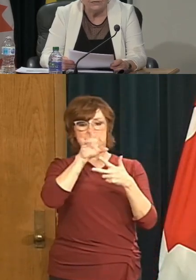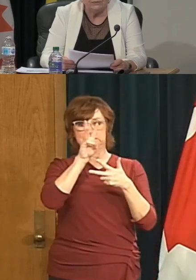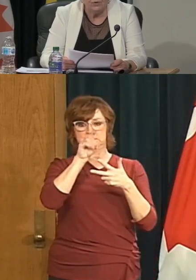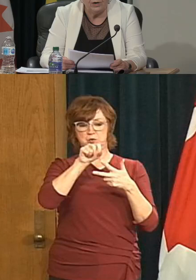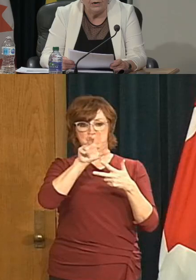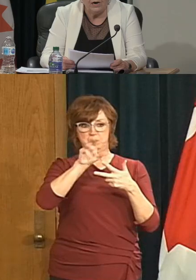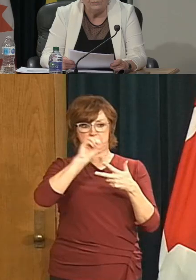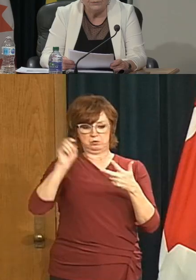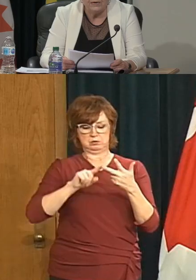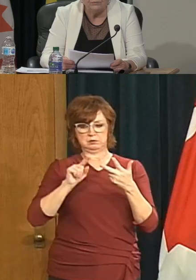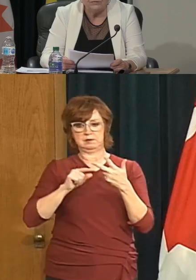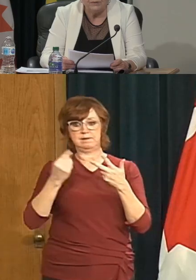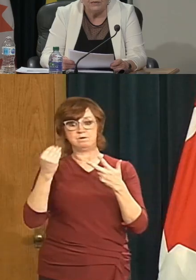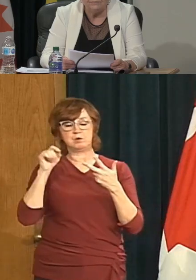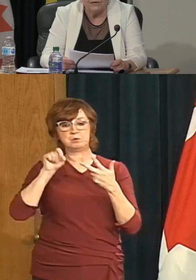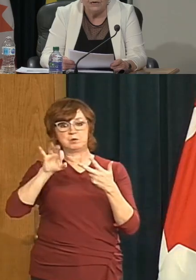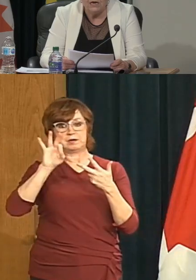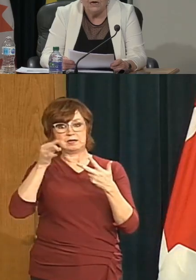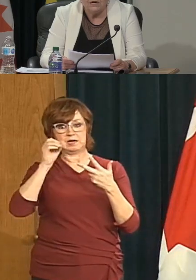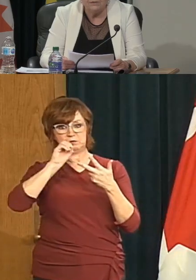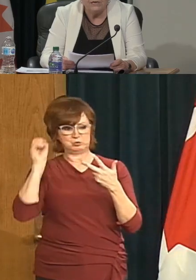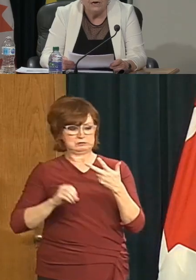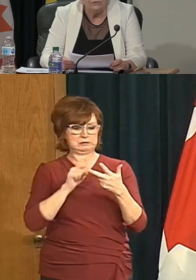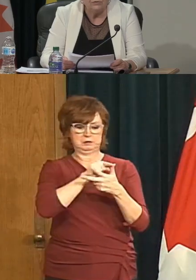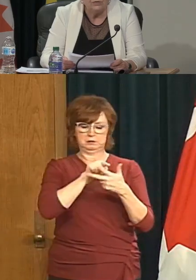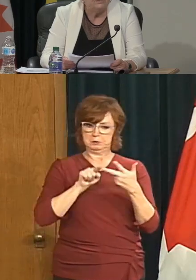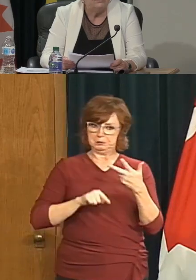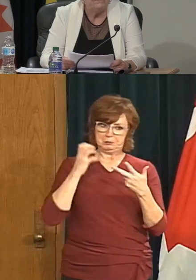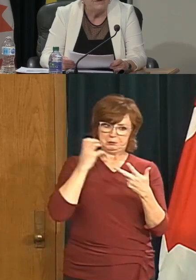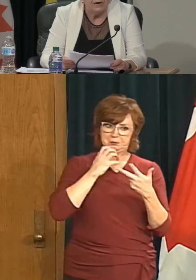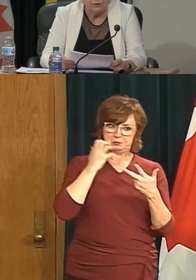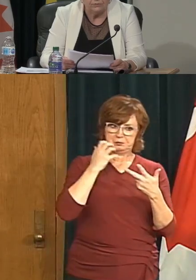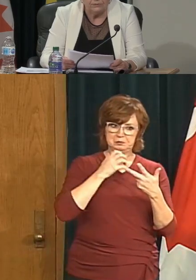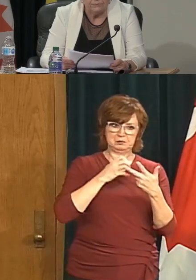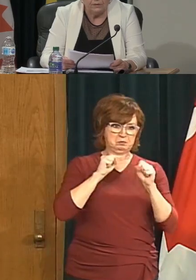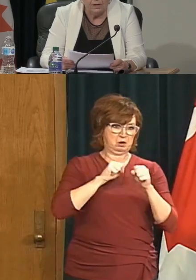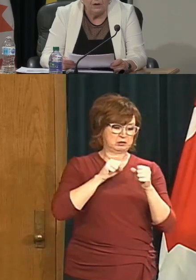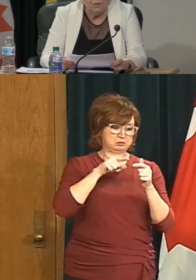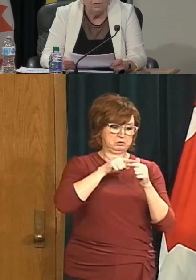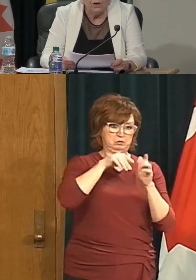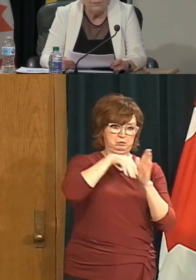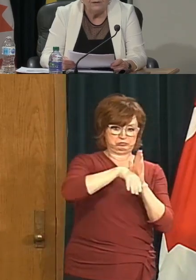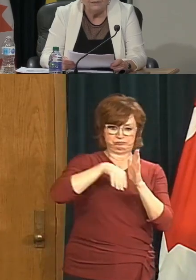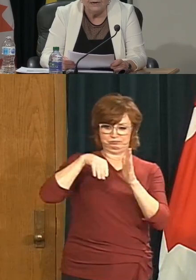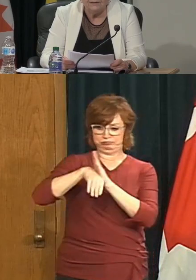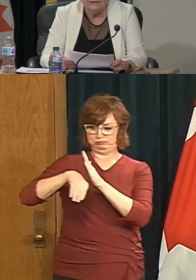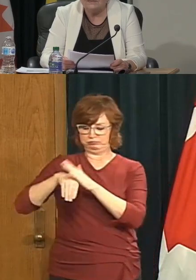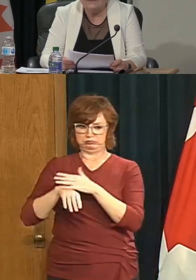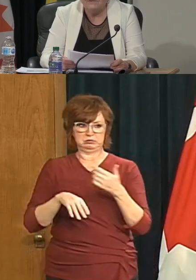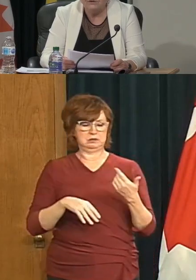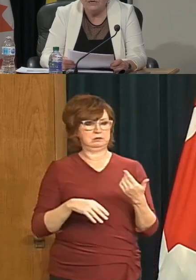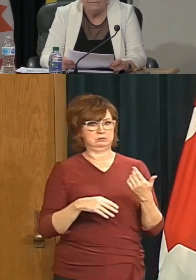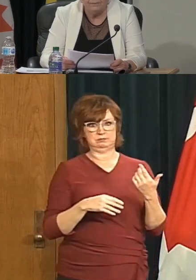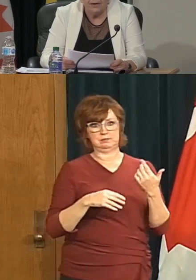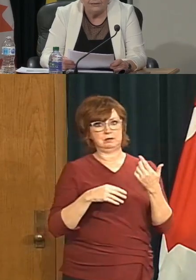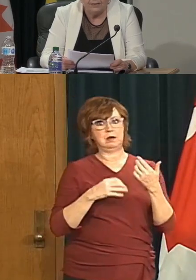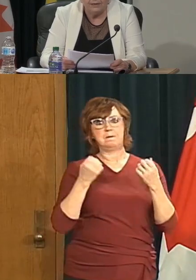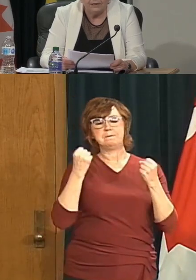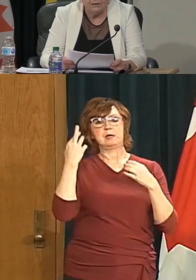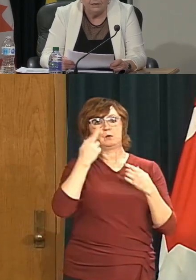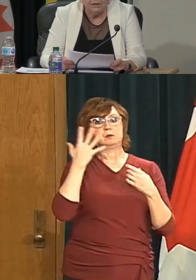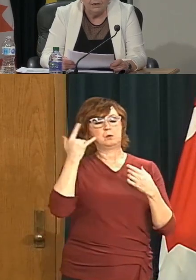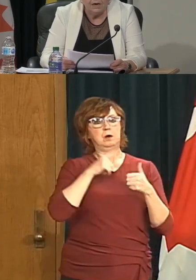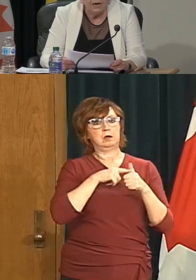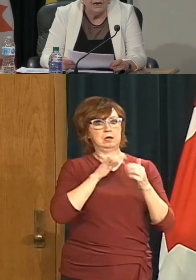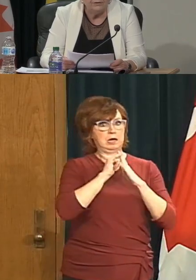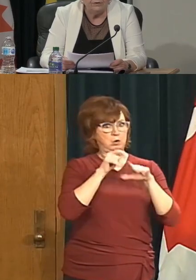minus 14.9% respectively come down to a number of factors. One being the length and the severity of the